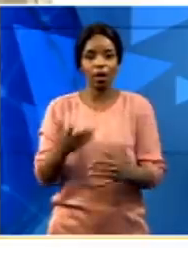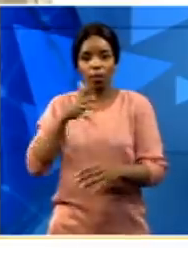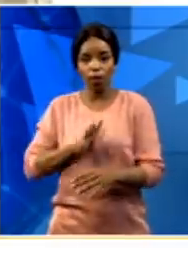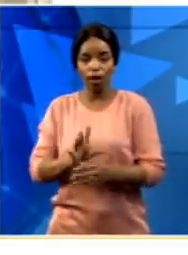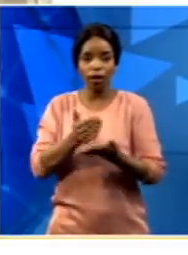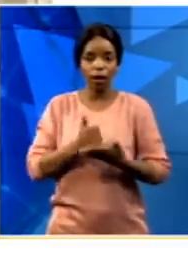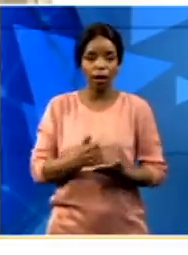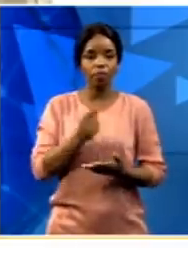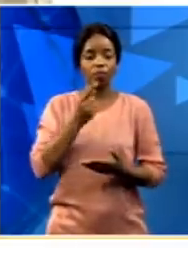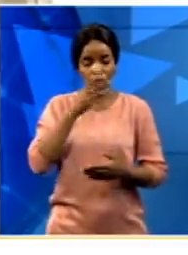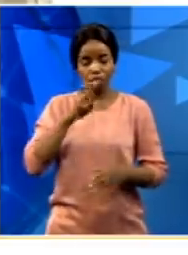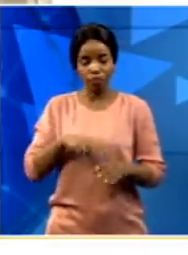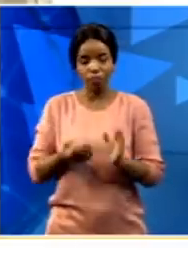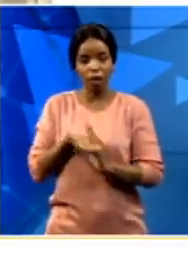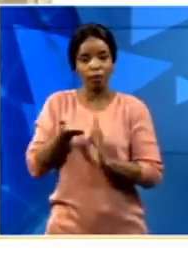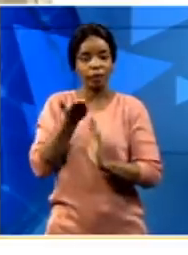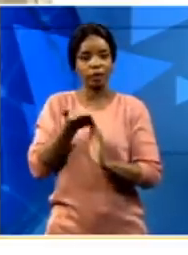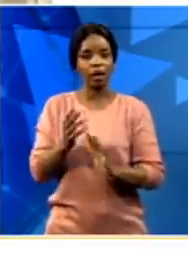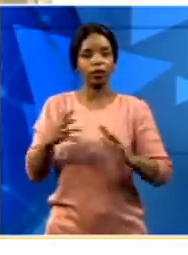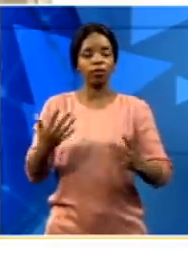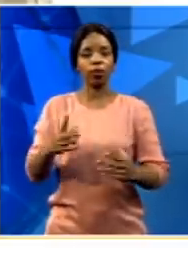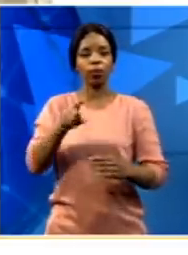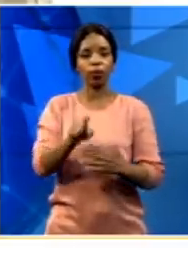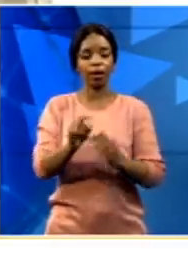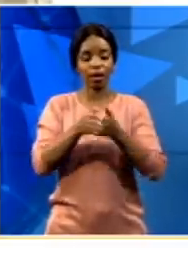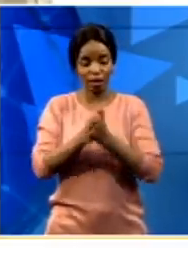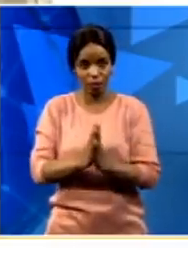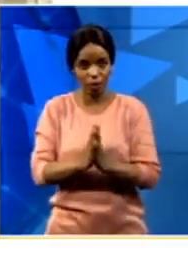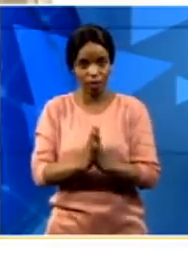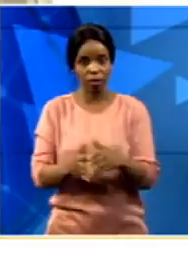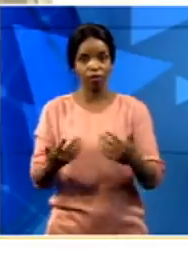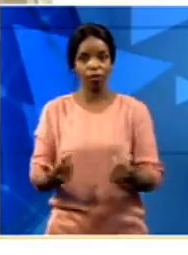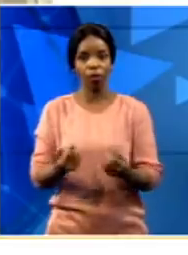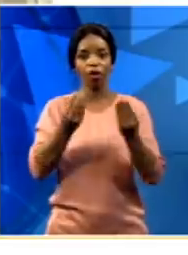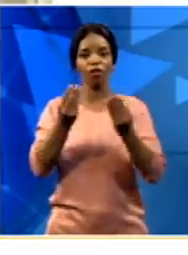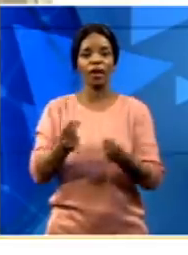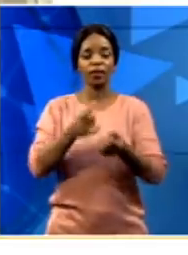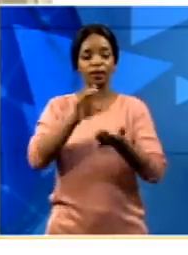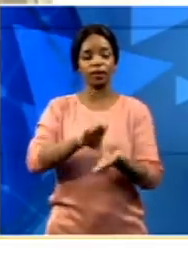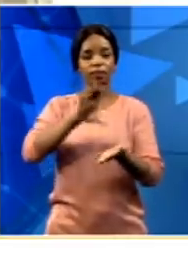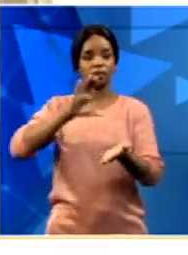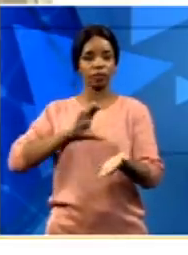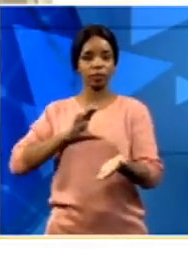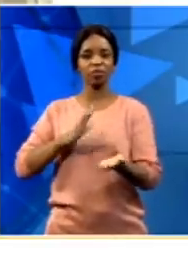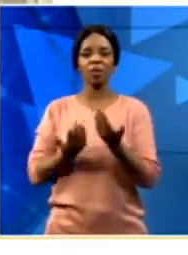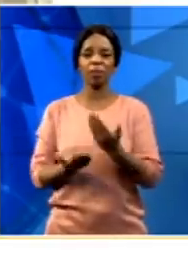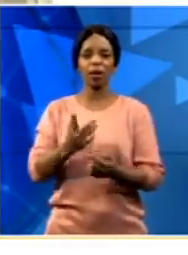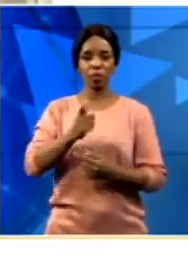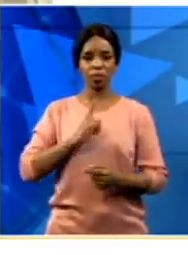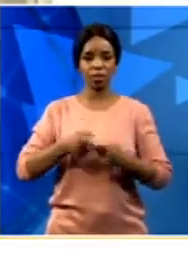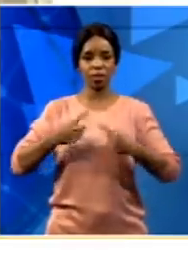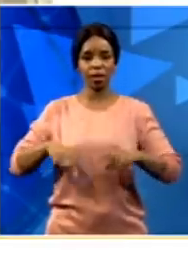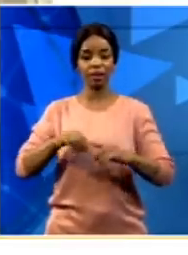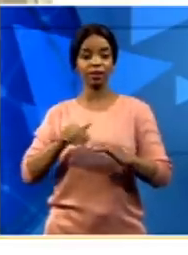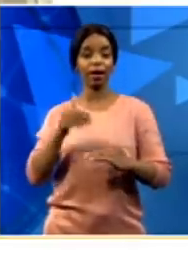been inundated with the request for the relief package. So perhaps you can tell us a little bit more about the criteria for this COVID-19 Support